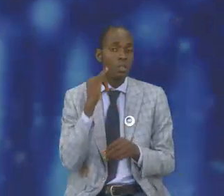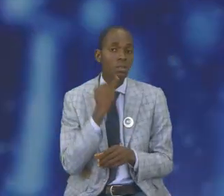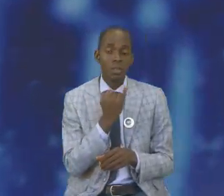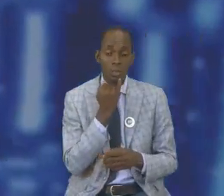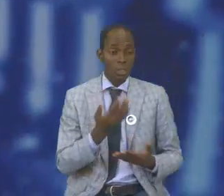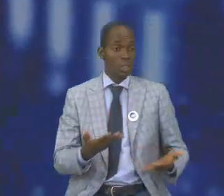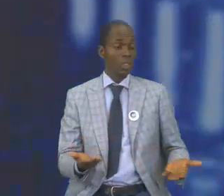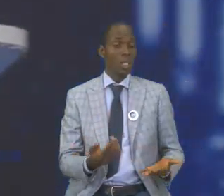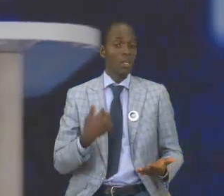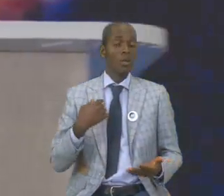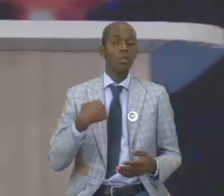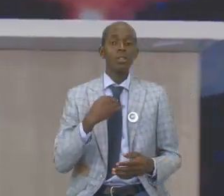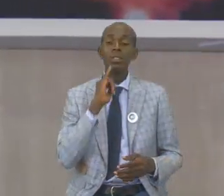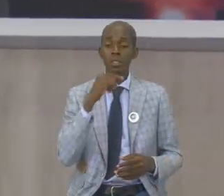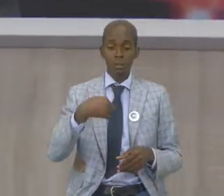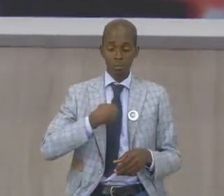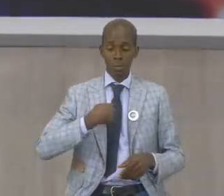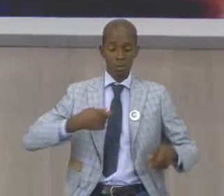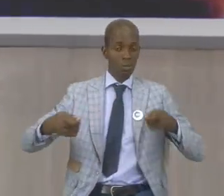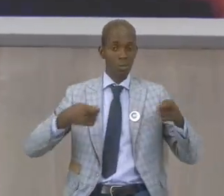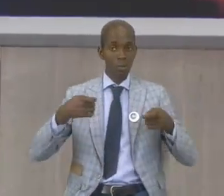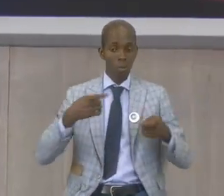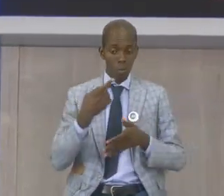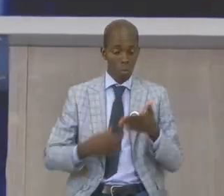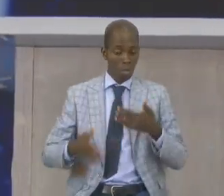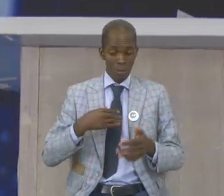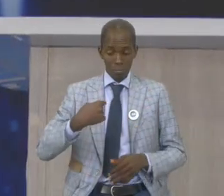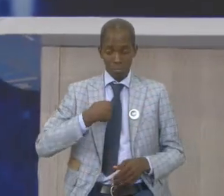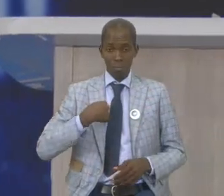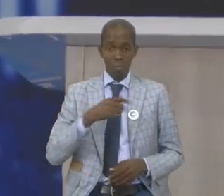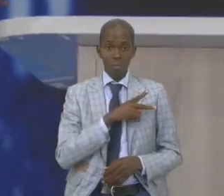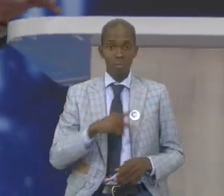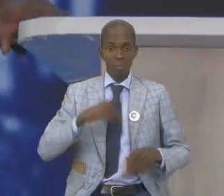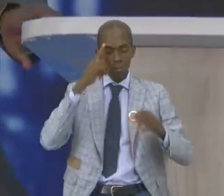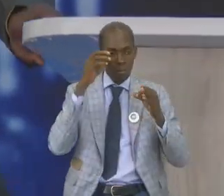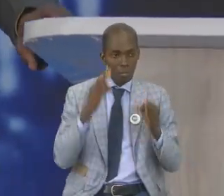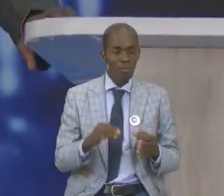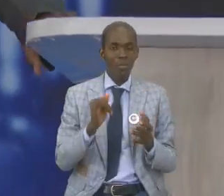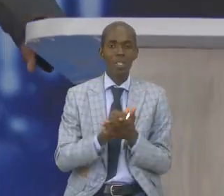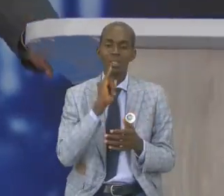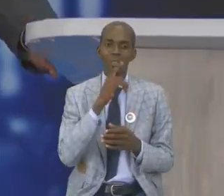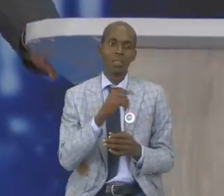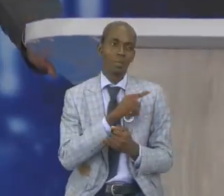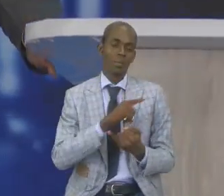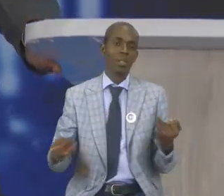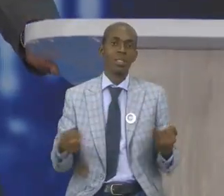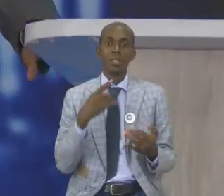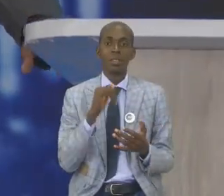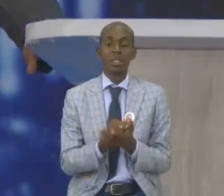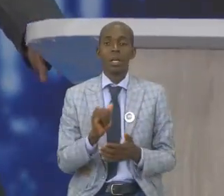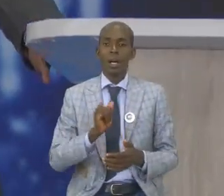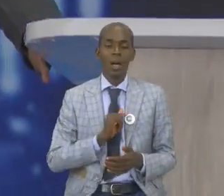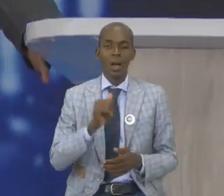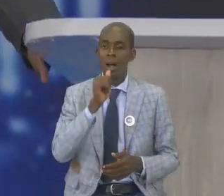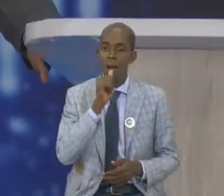here, whatever I decide, demand, decree, that's final. I am, that's what he thought, I